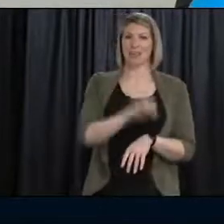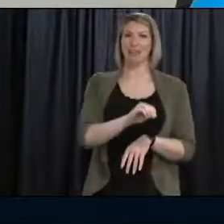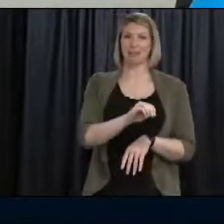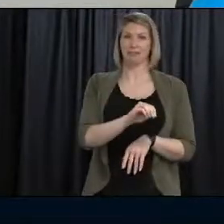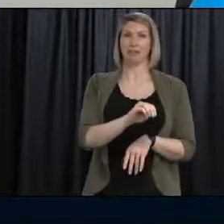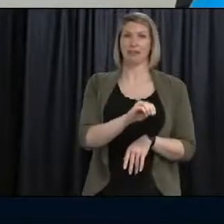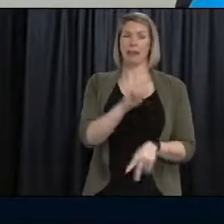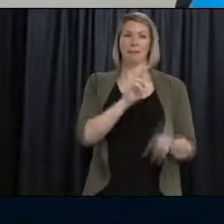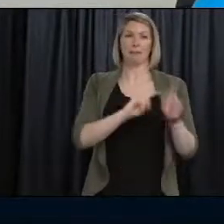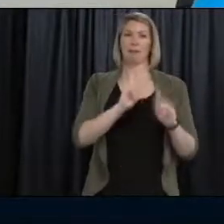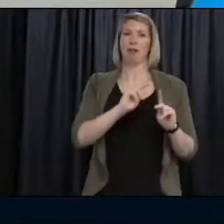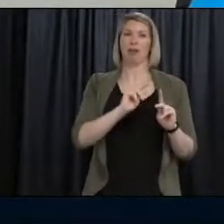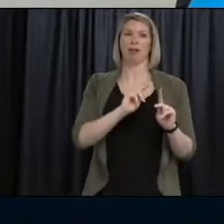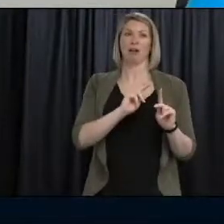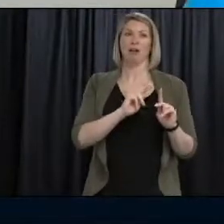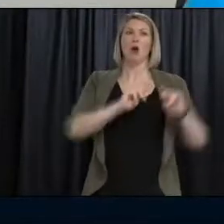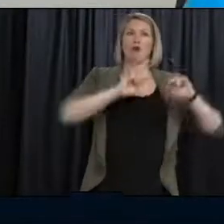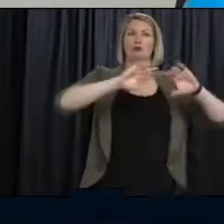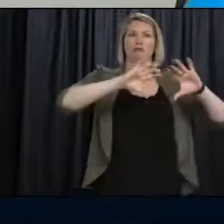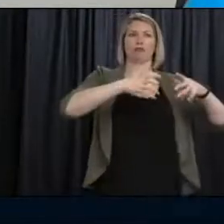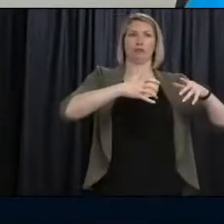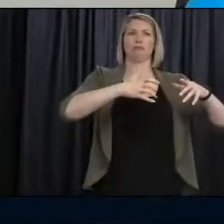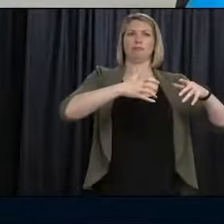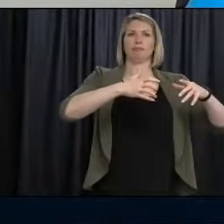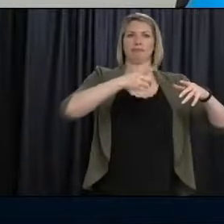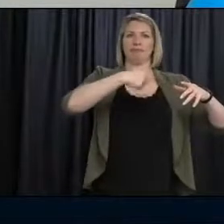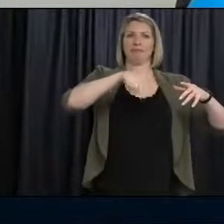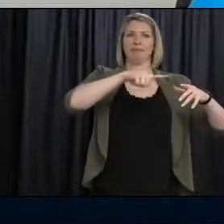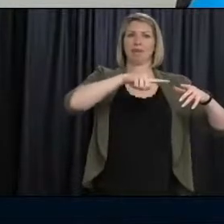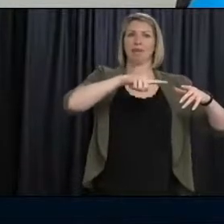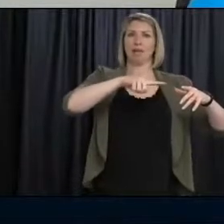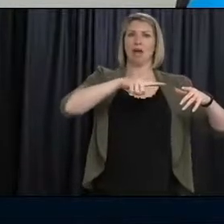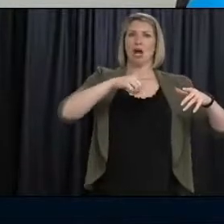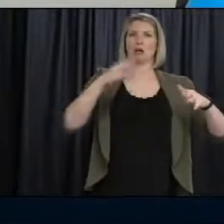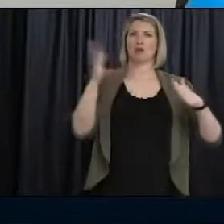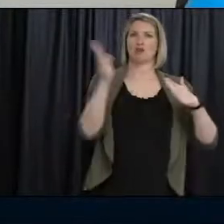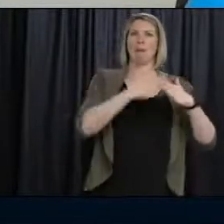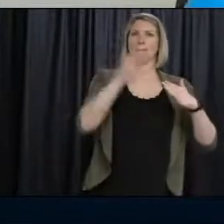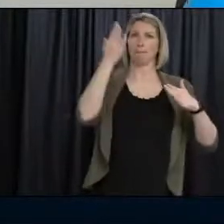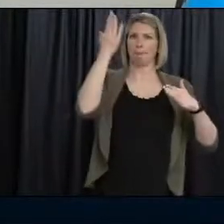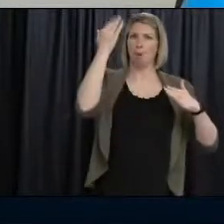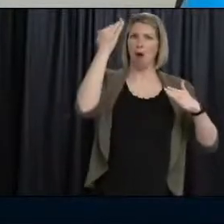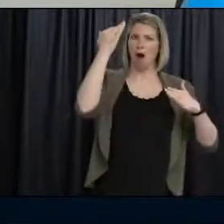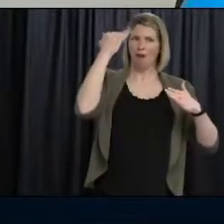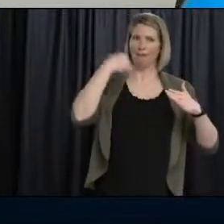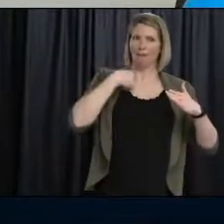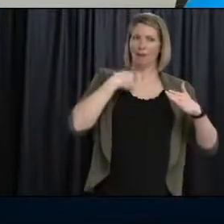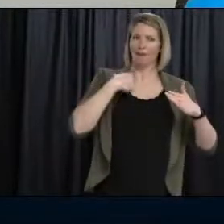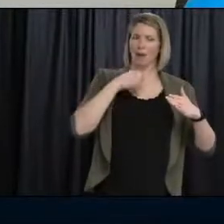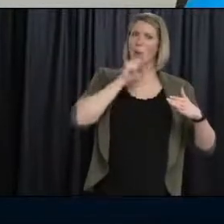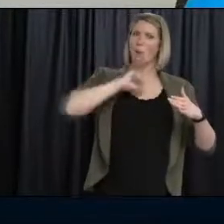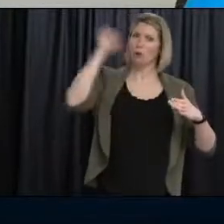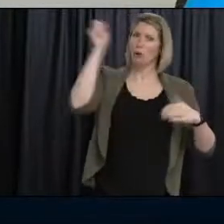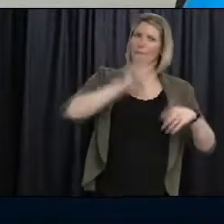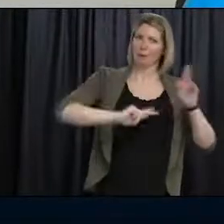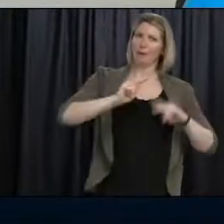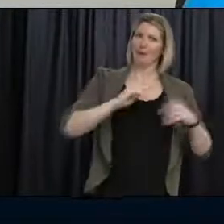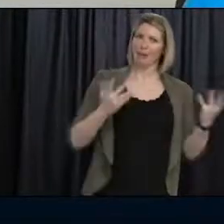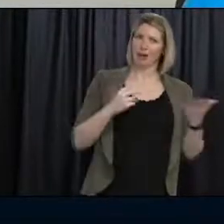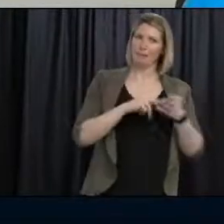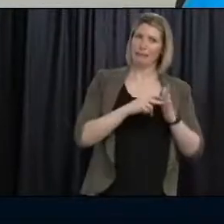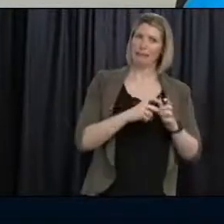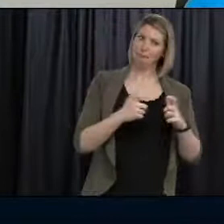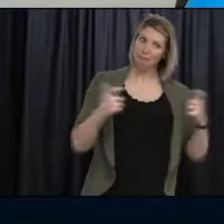who fit into a priority group just on age alone. So when people look and say, well, you know, you're behind with doing the